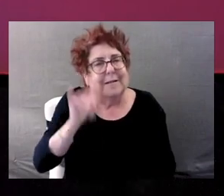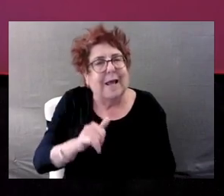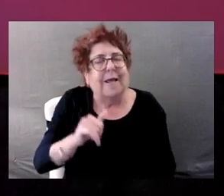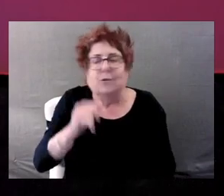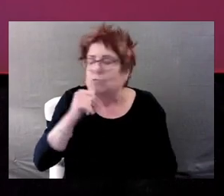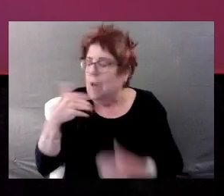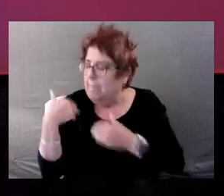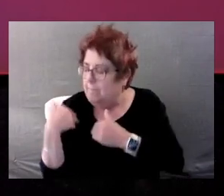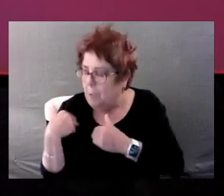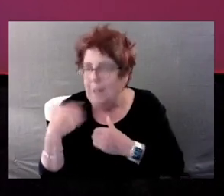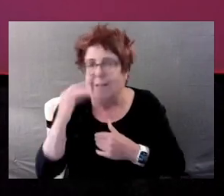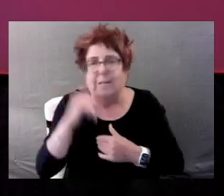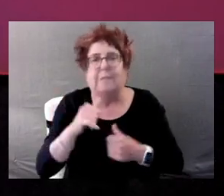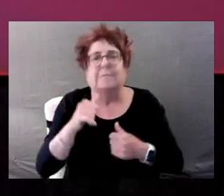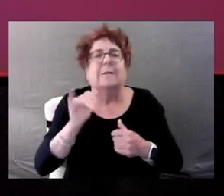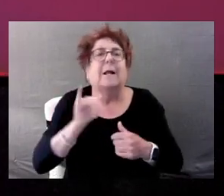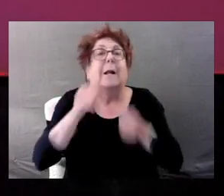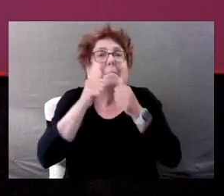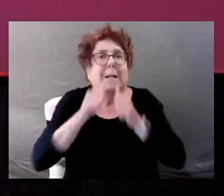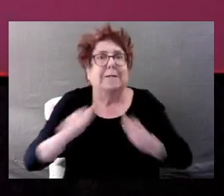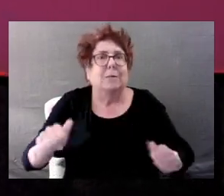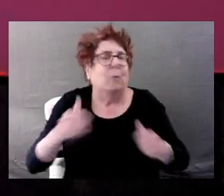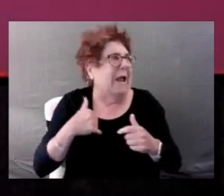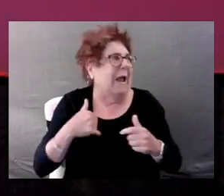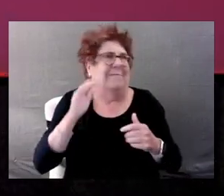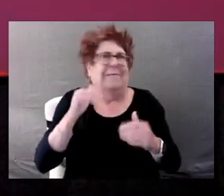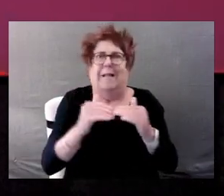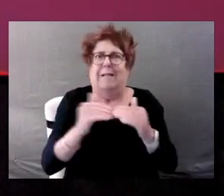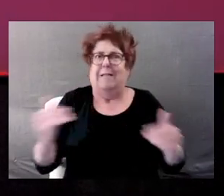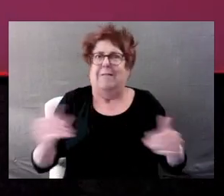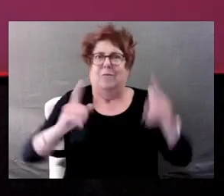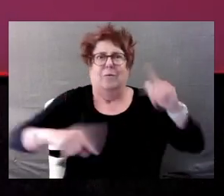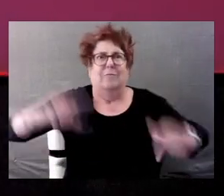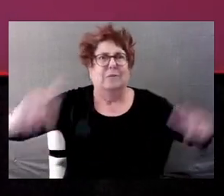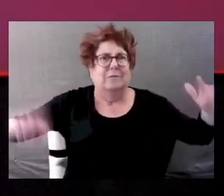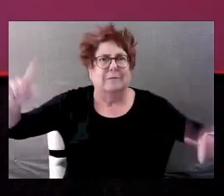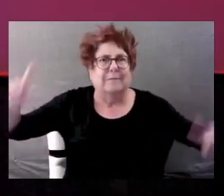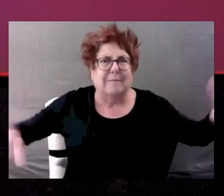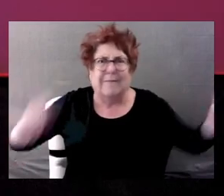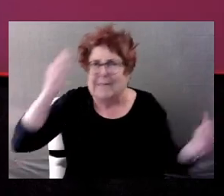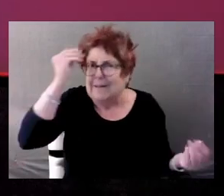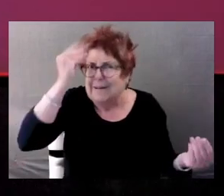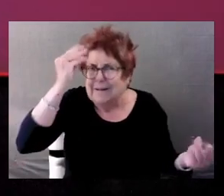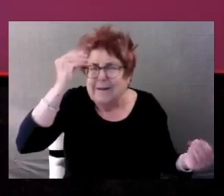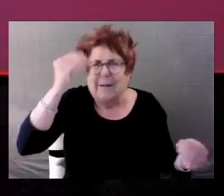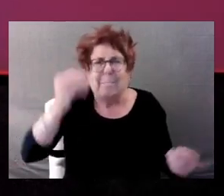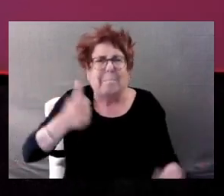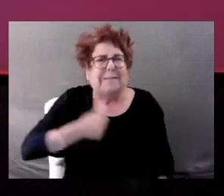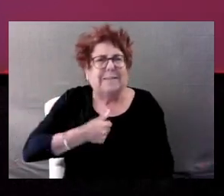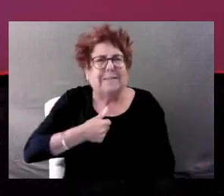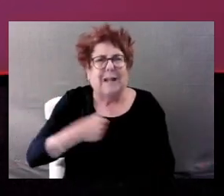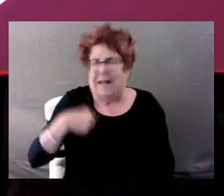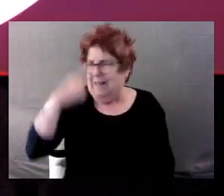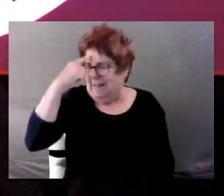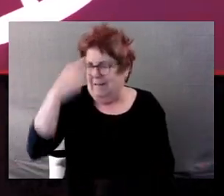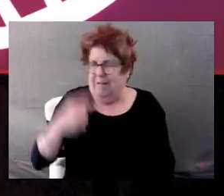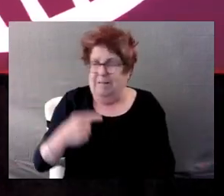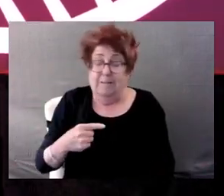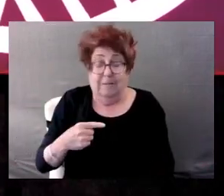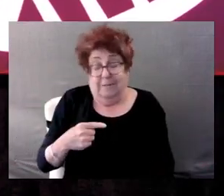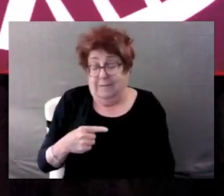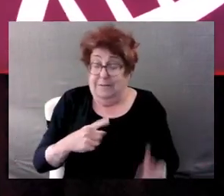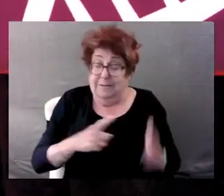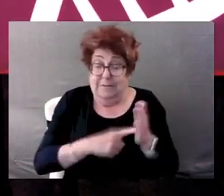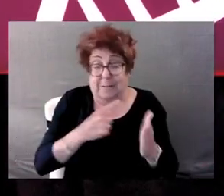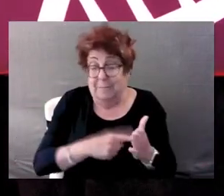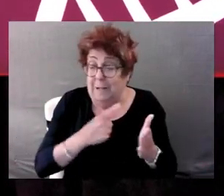blessing that we have the level of diversity of thought, that we have the even myself, I think of myself, I don't even agree with myself in a full